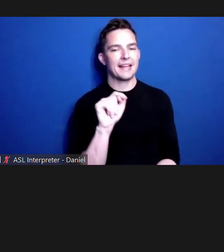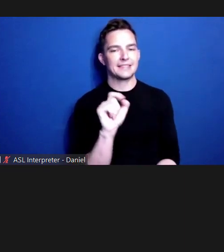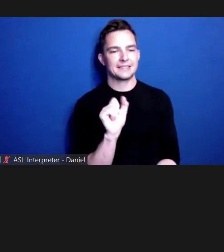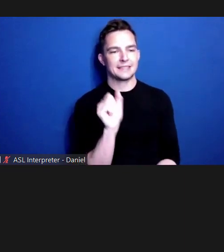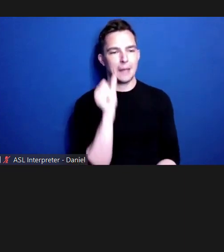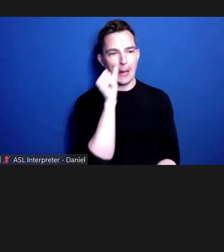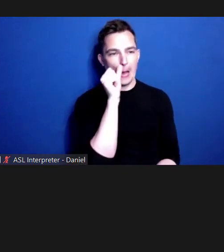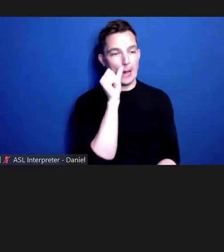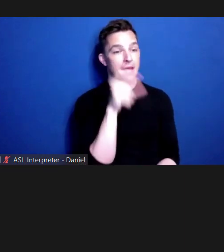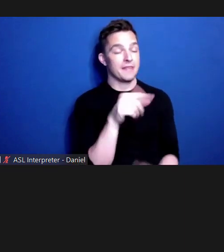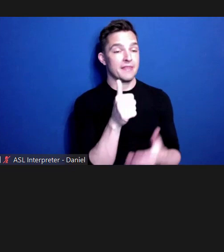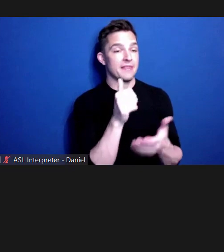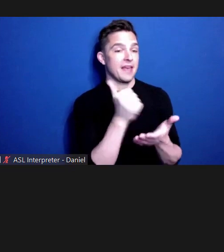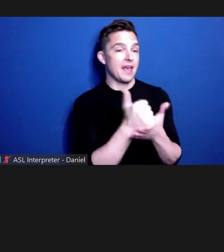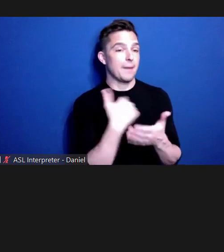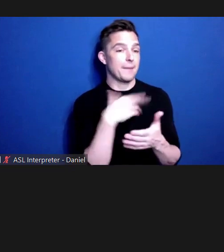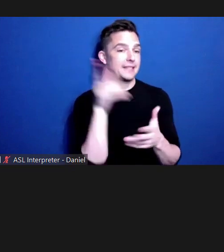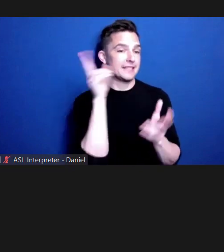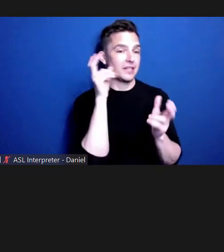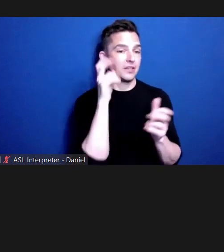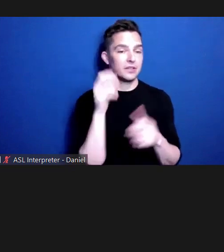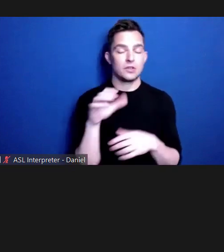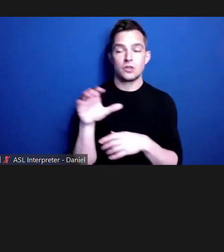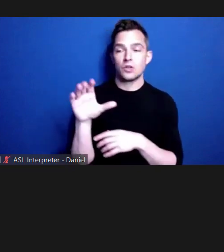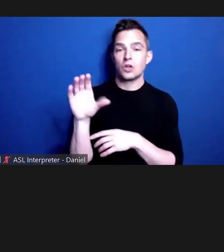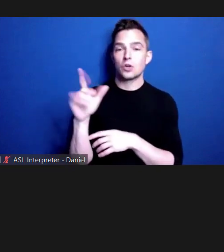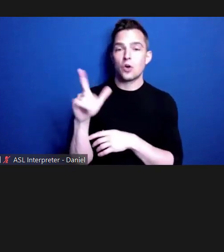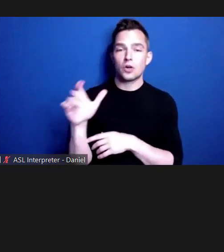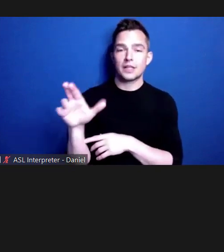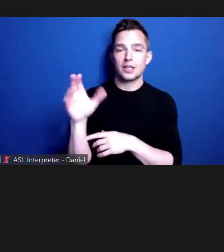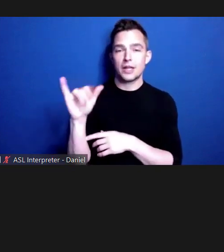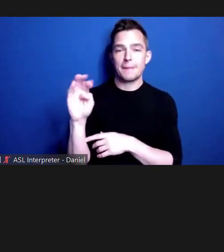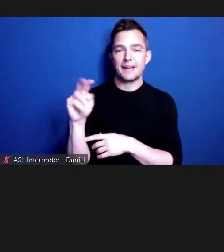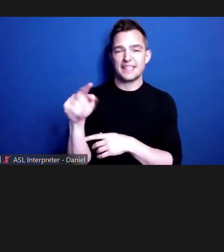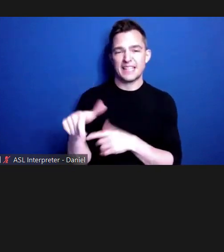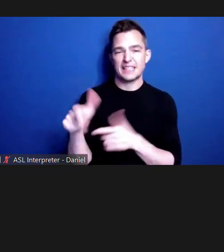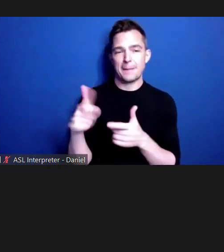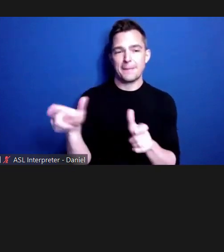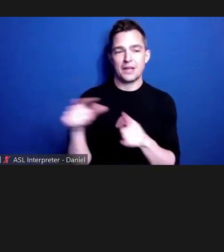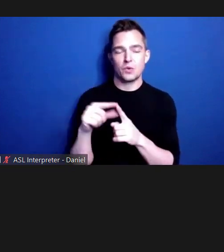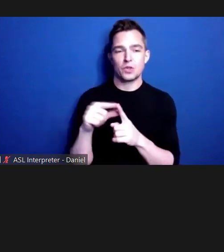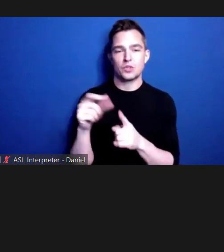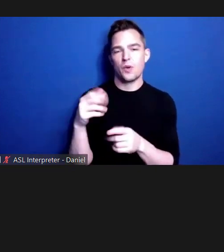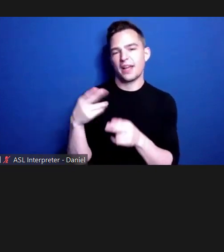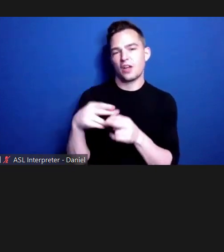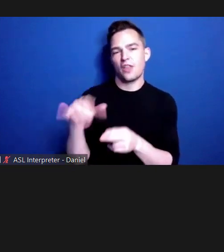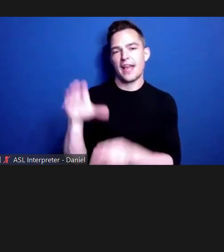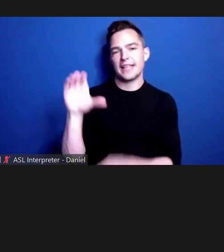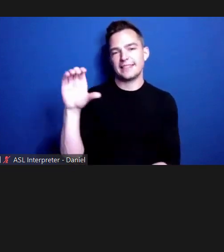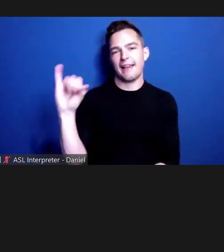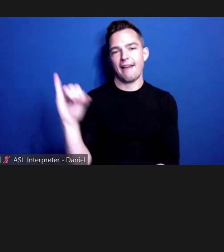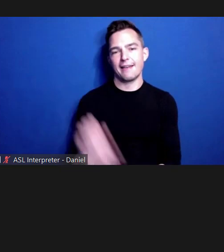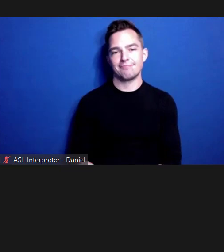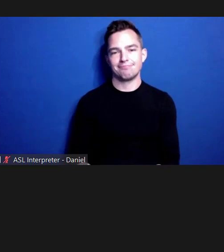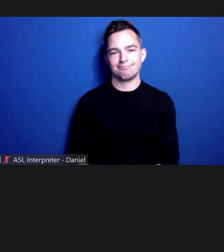They help us hear. Cochlear implant is a big word, so I call them CI.